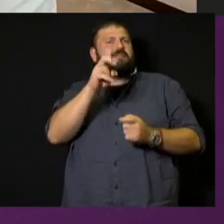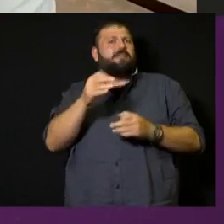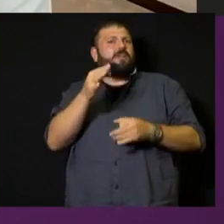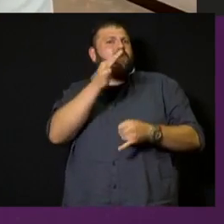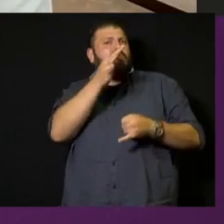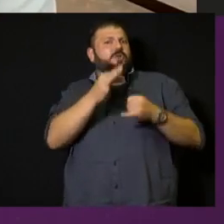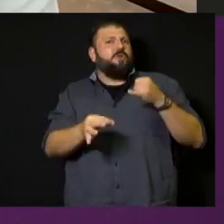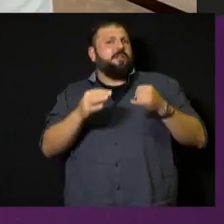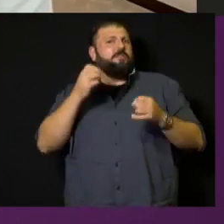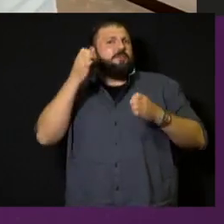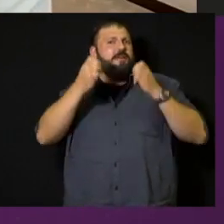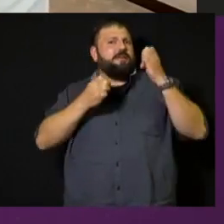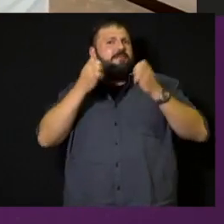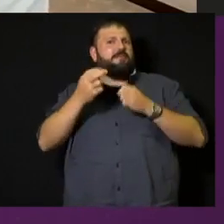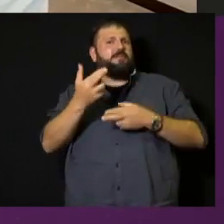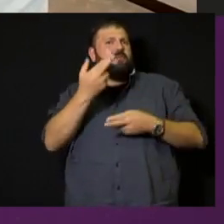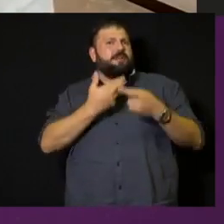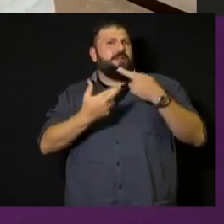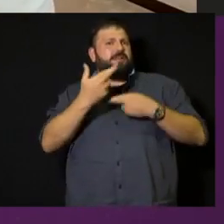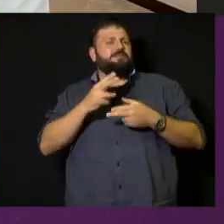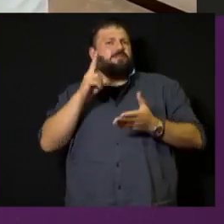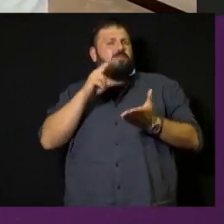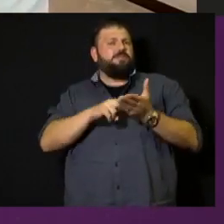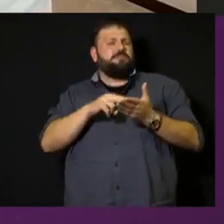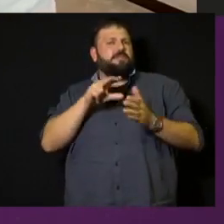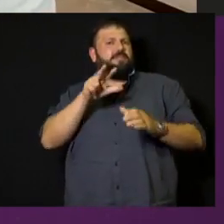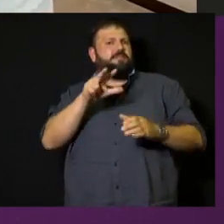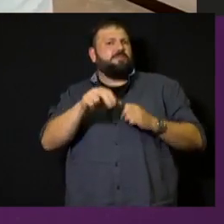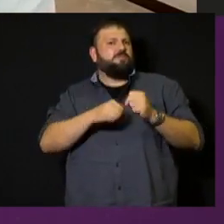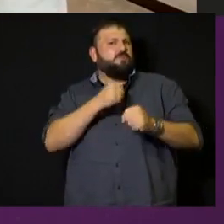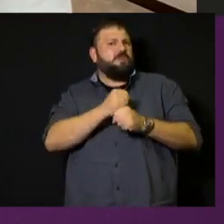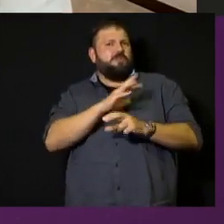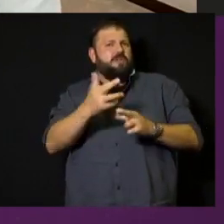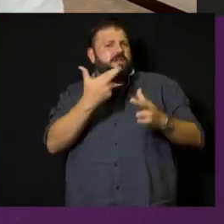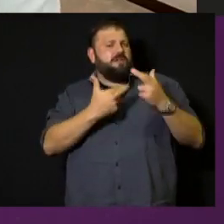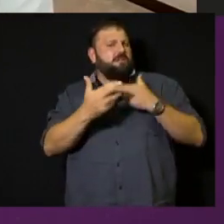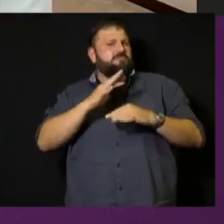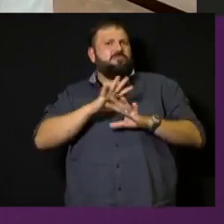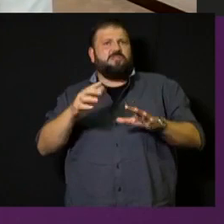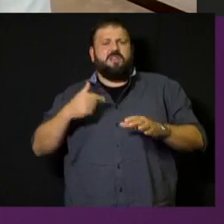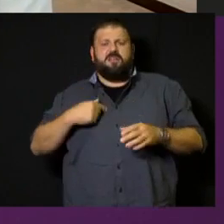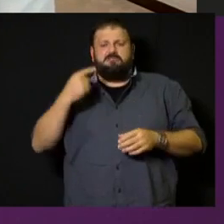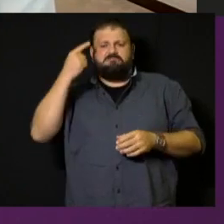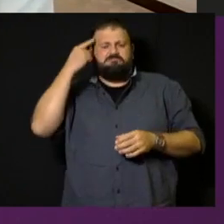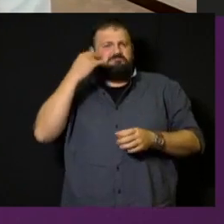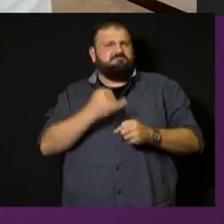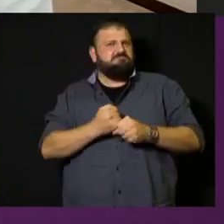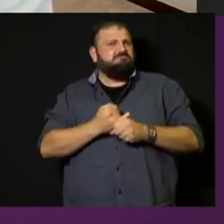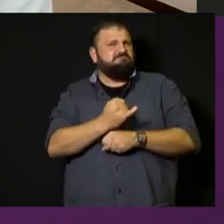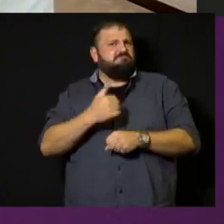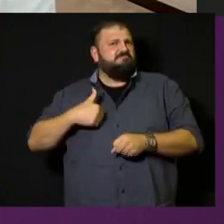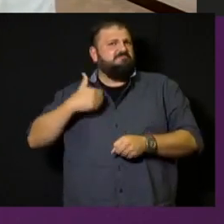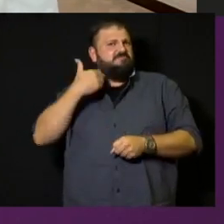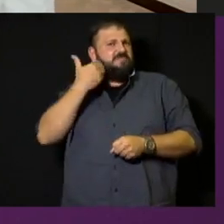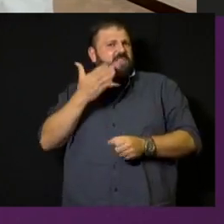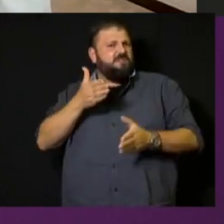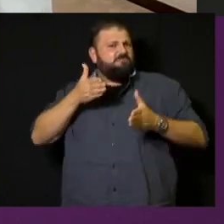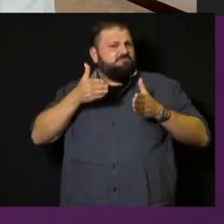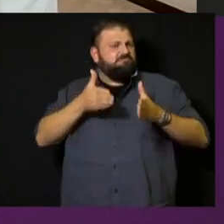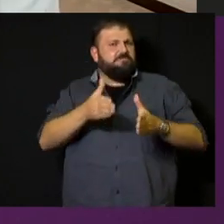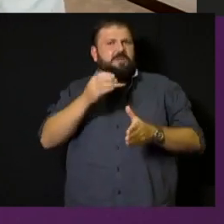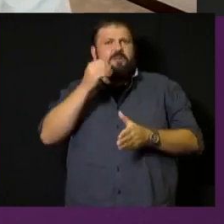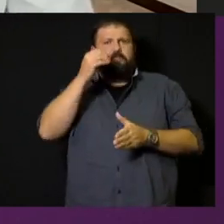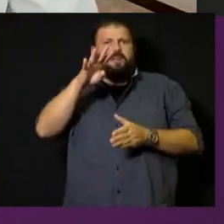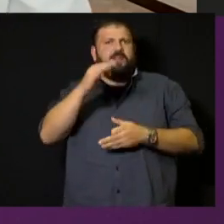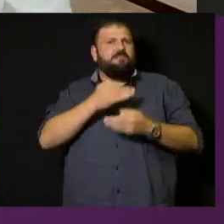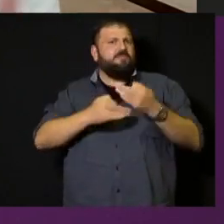The last event from Jorge, I go back to Argentina 2018 to be 1,000% in the business.